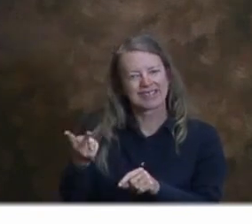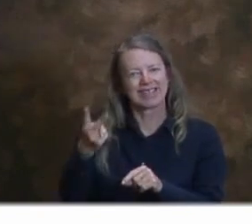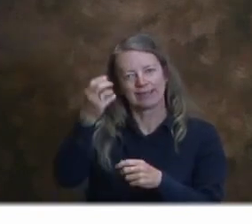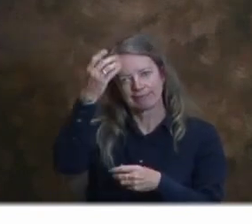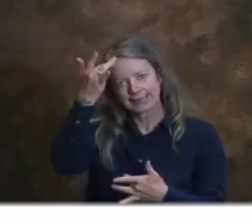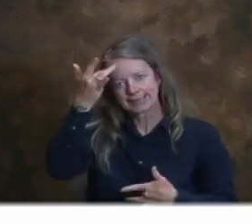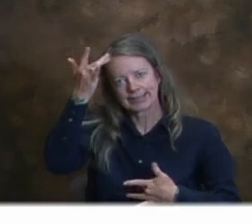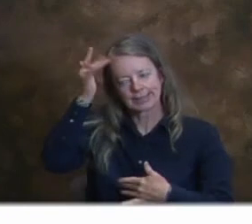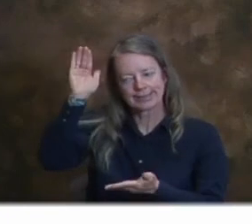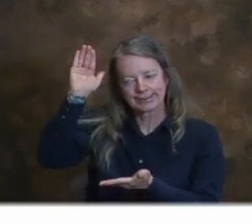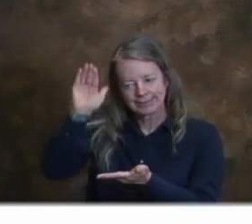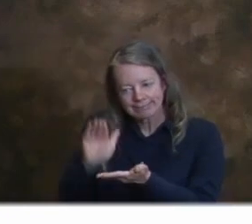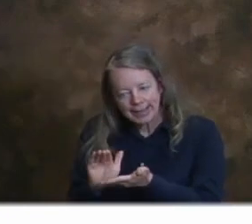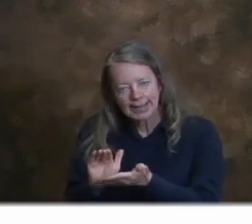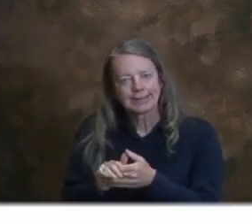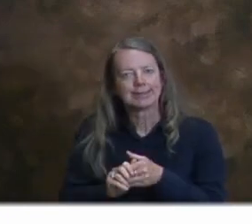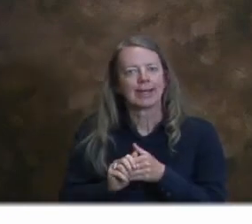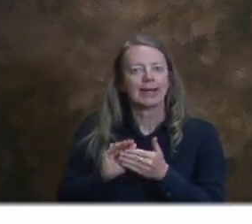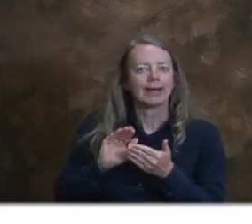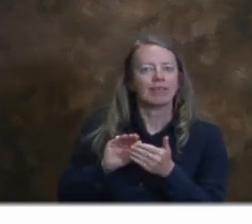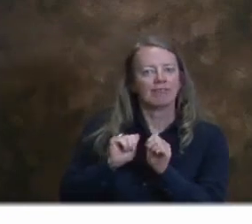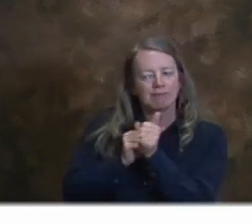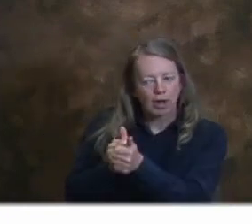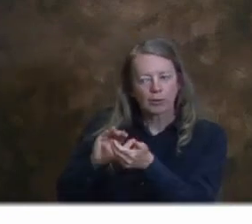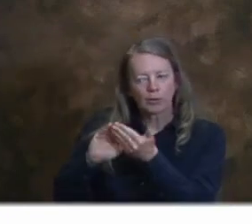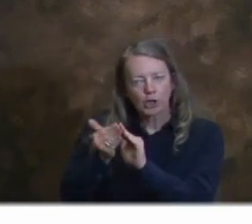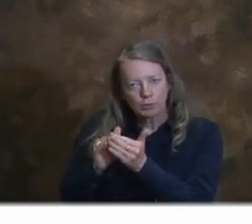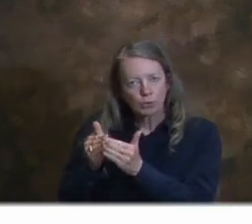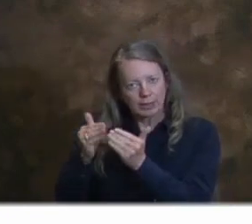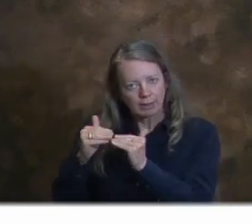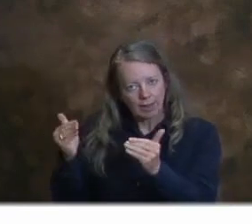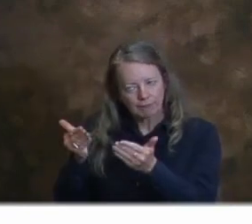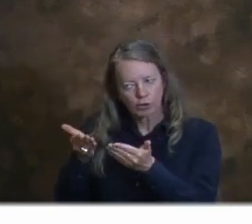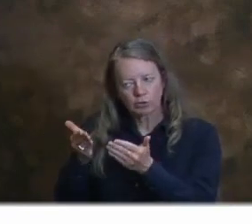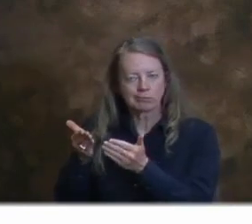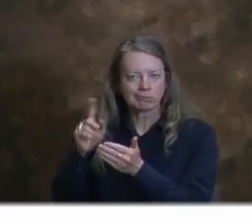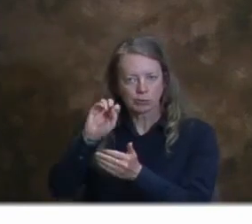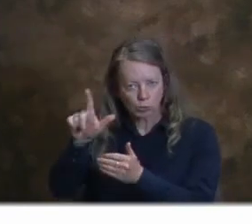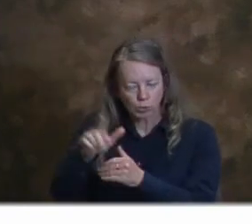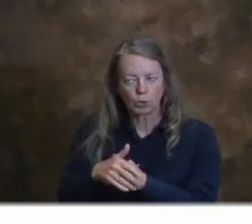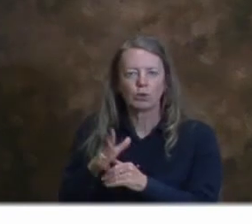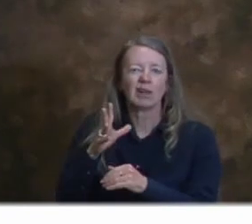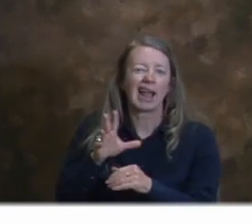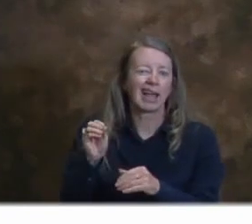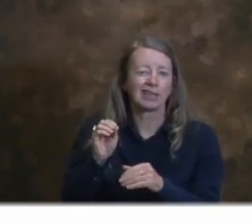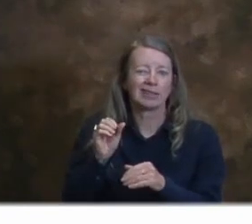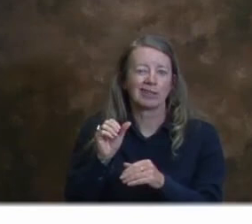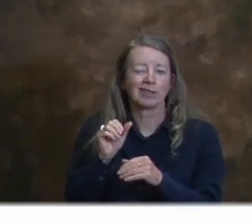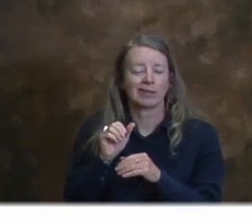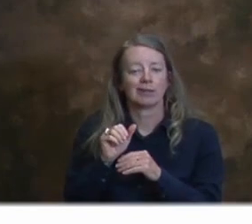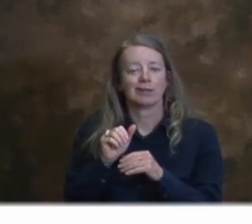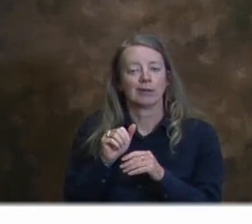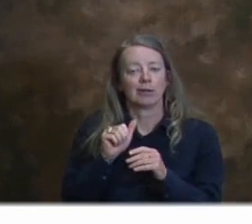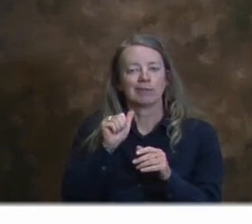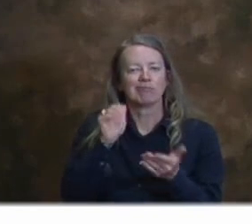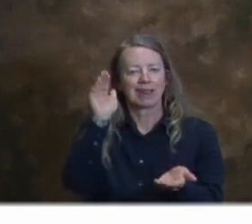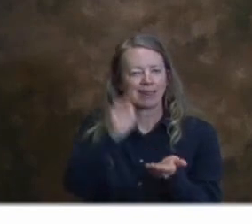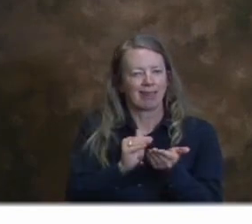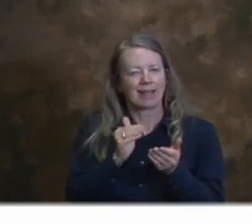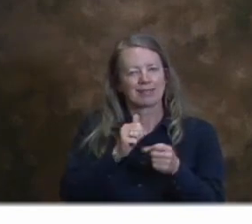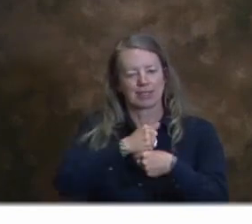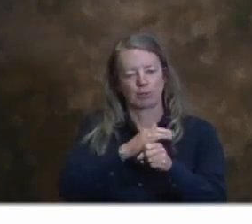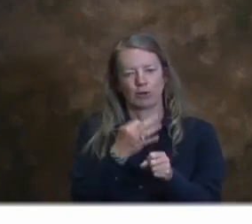recommendations and precautions based on the risk, and that we are demobilizing mass COVID-19 operations and continuing to